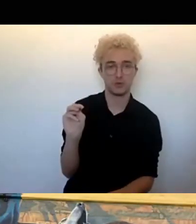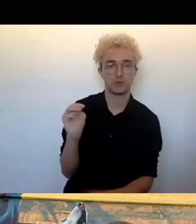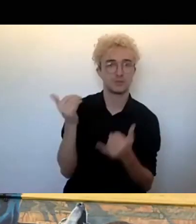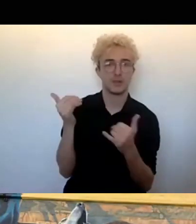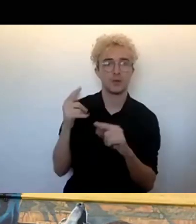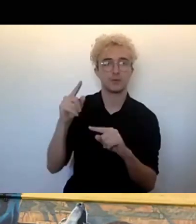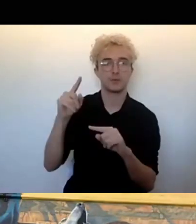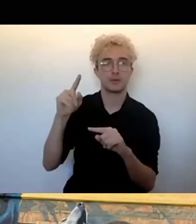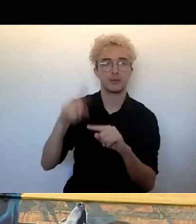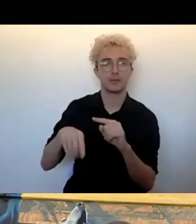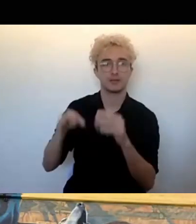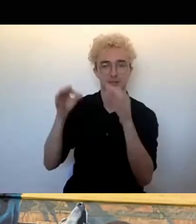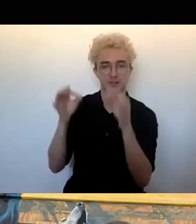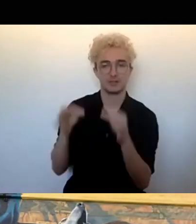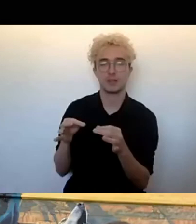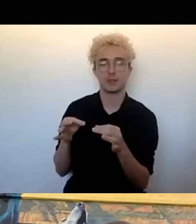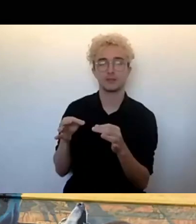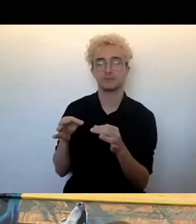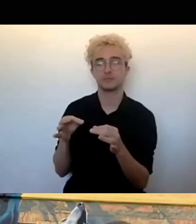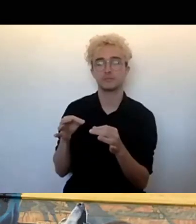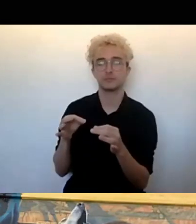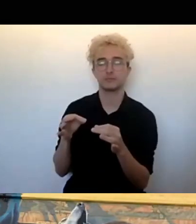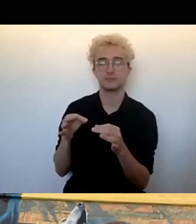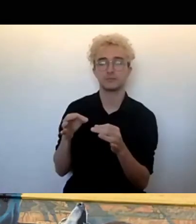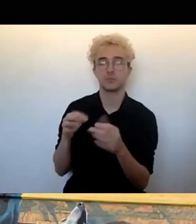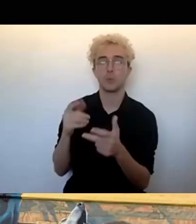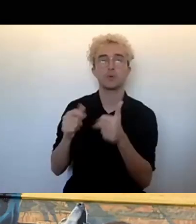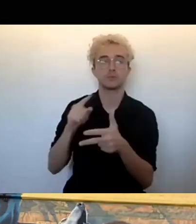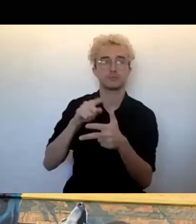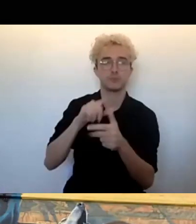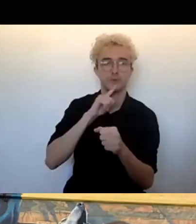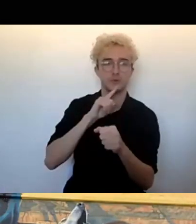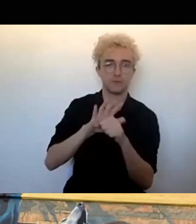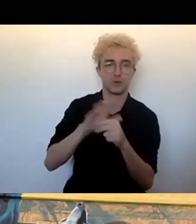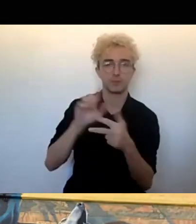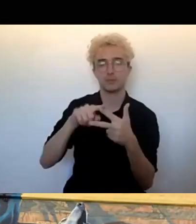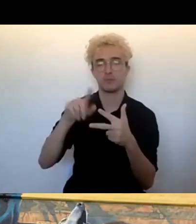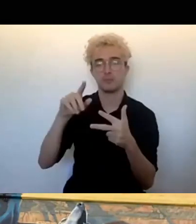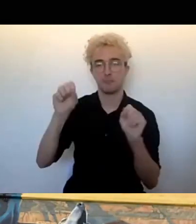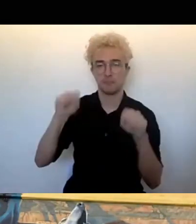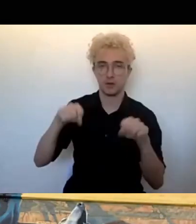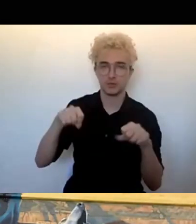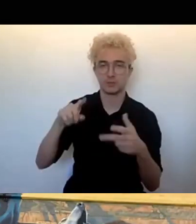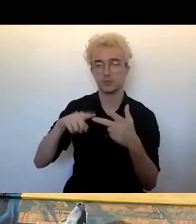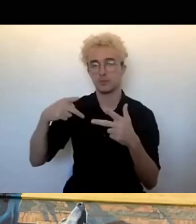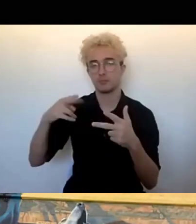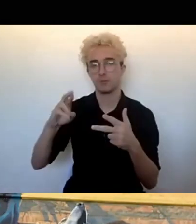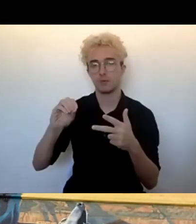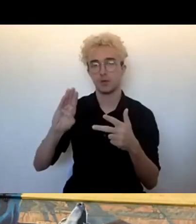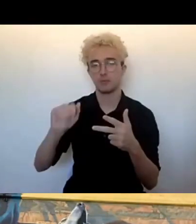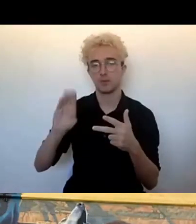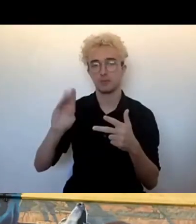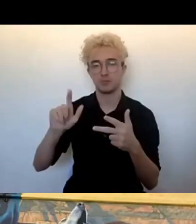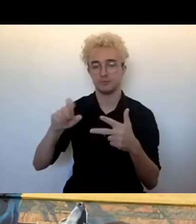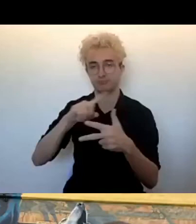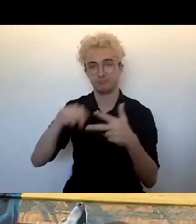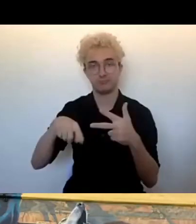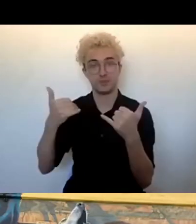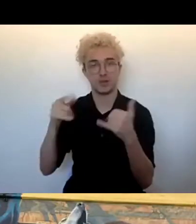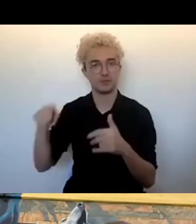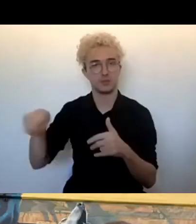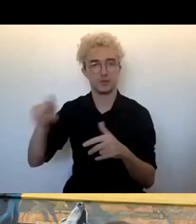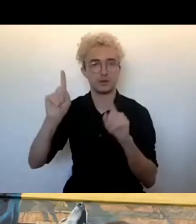the calls about confirmed, probable, or possible wolf kills, and that they had to just gather the information and then send